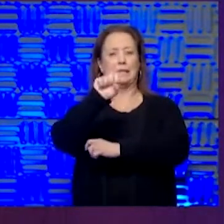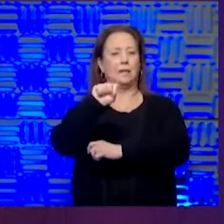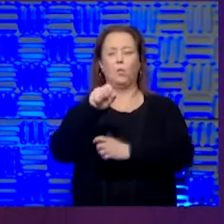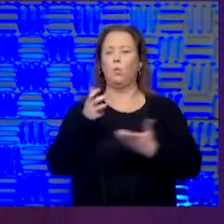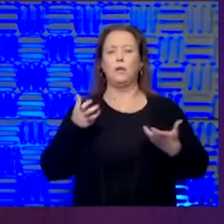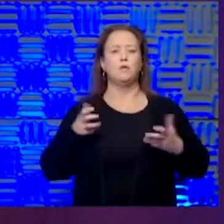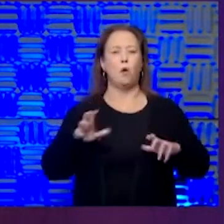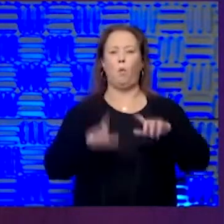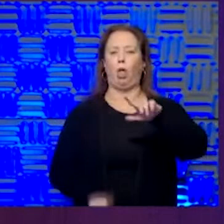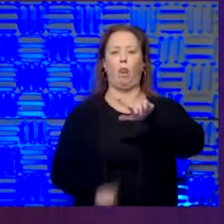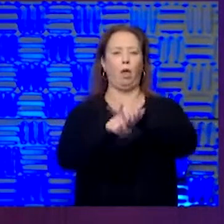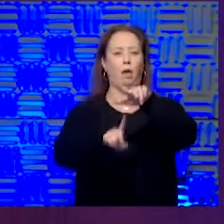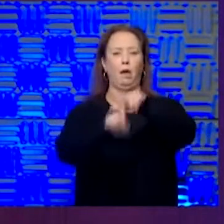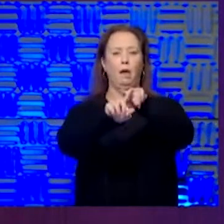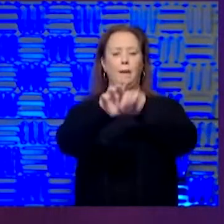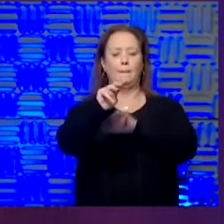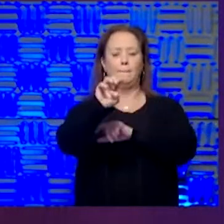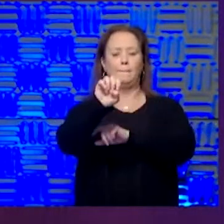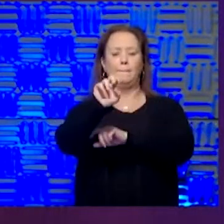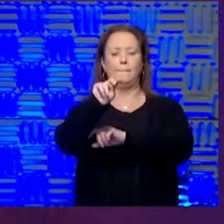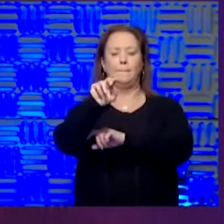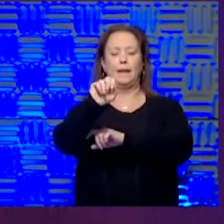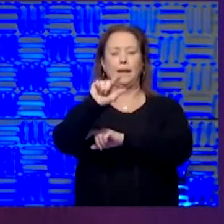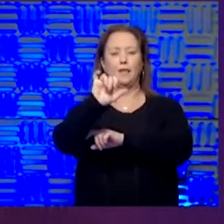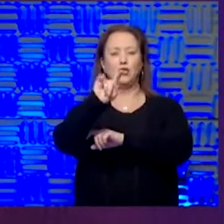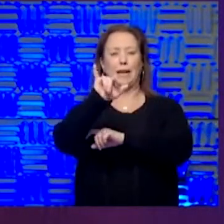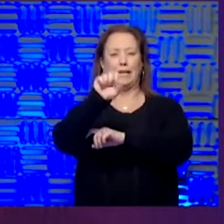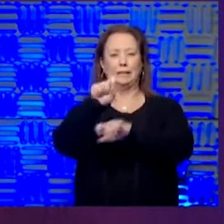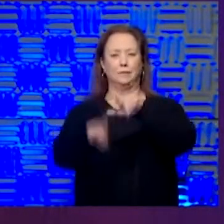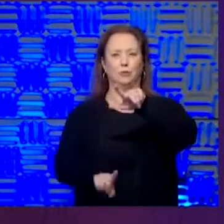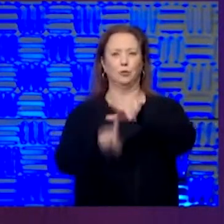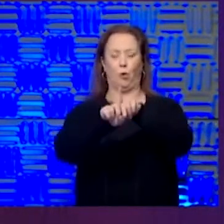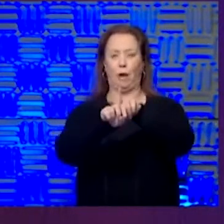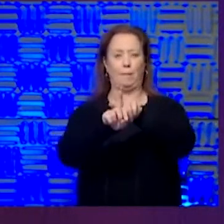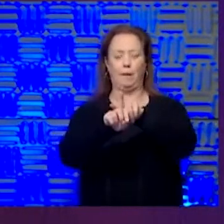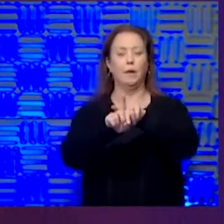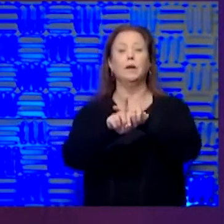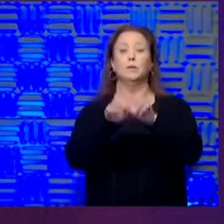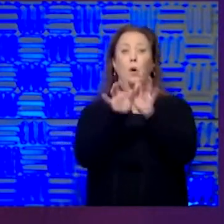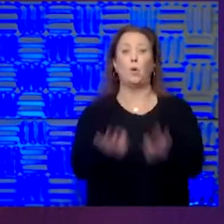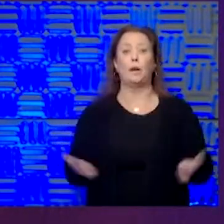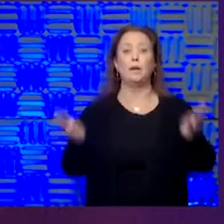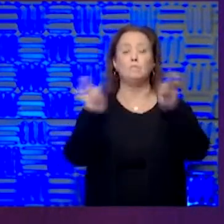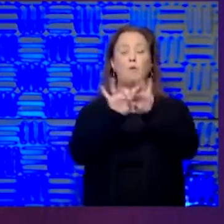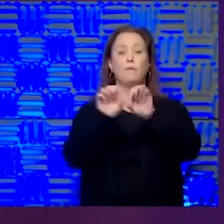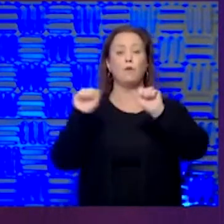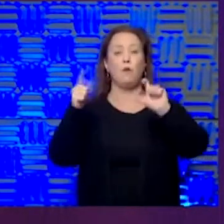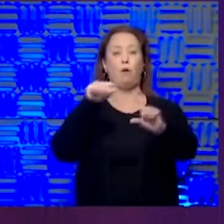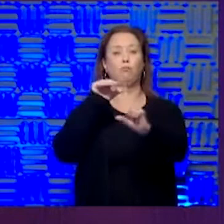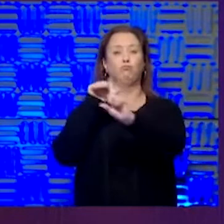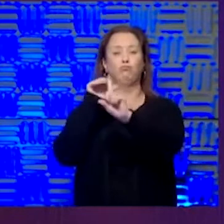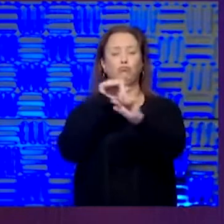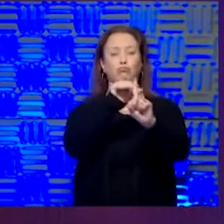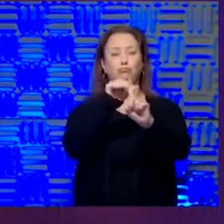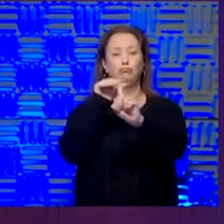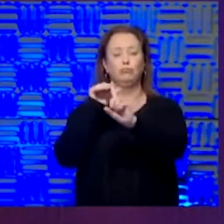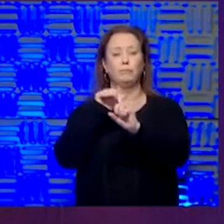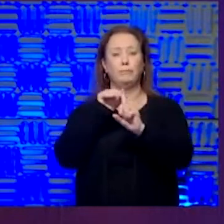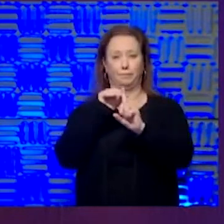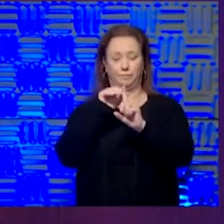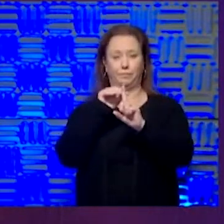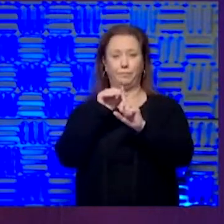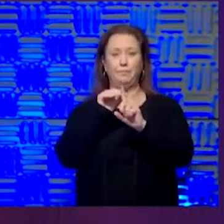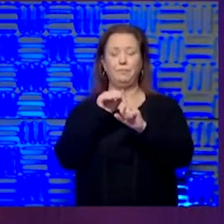the reemergence of these vaccine-preventable diseases. So very important for everybody that those